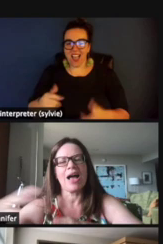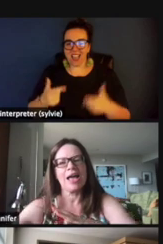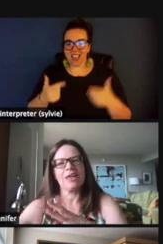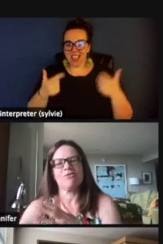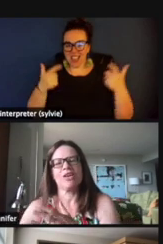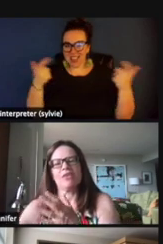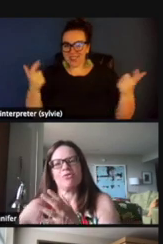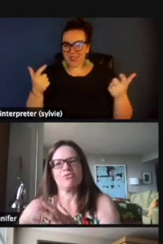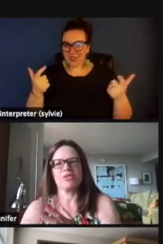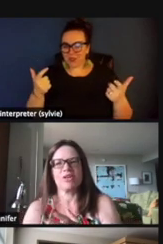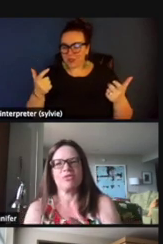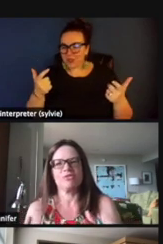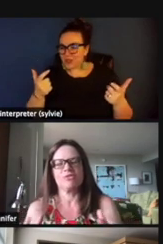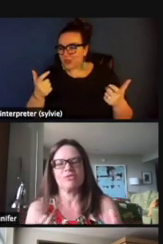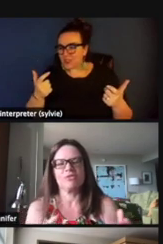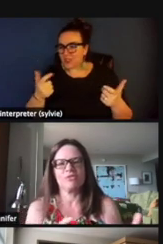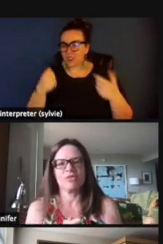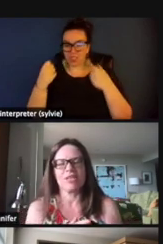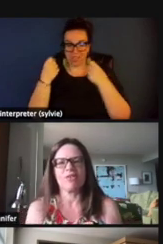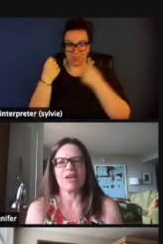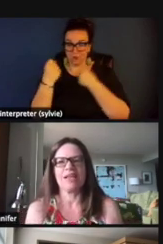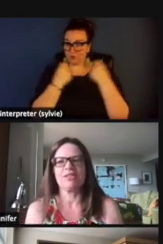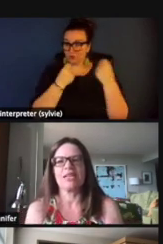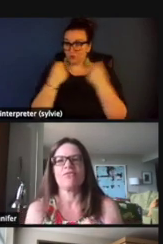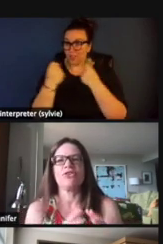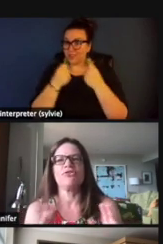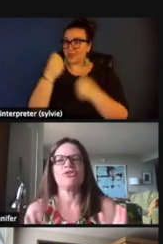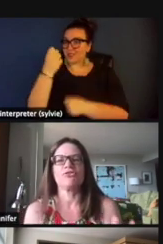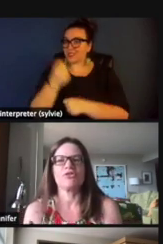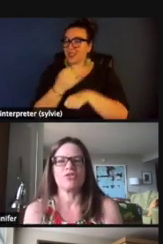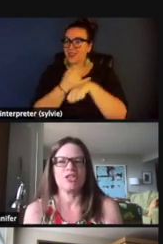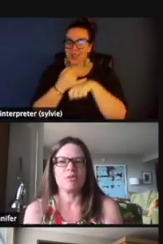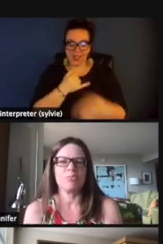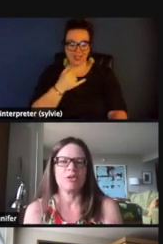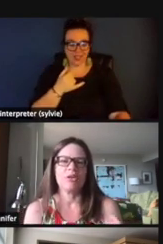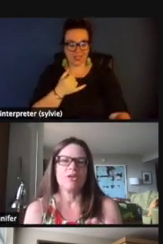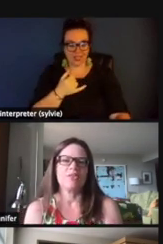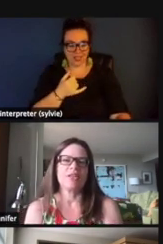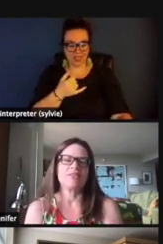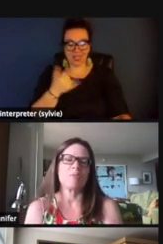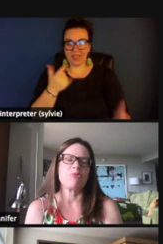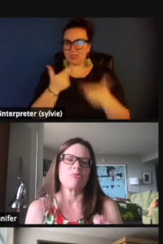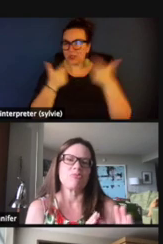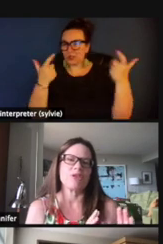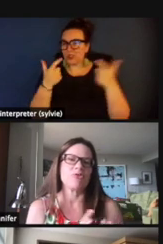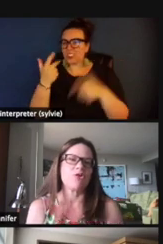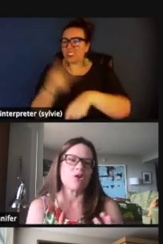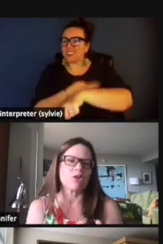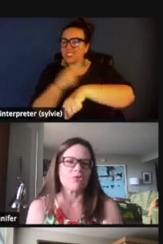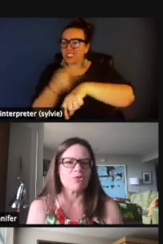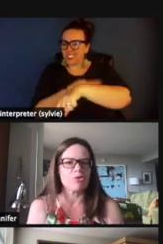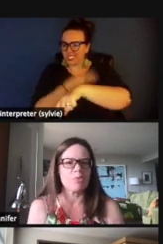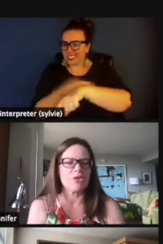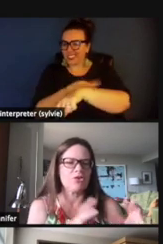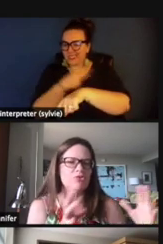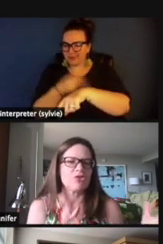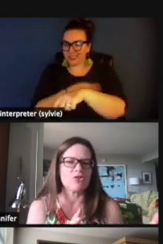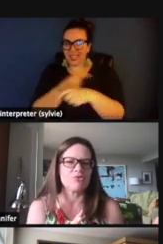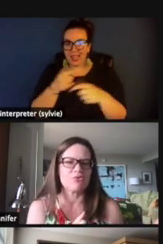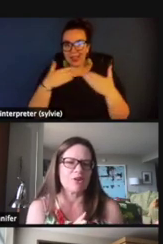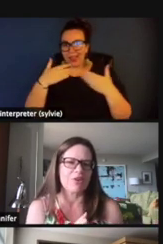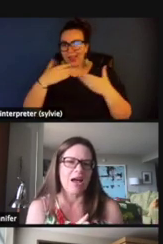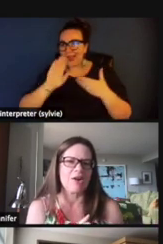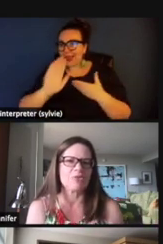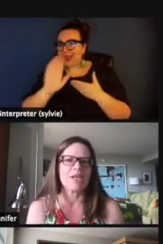drive through the South Island. They have huge herds of sheep. Then separate, then you'll go on a little further, there'll be a huge